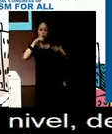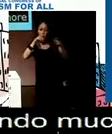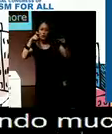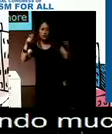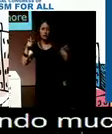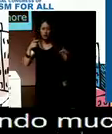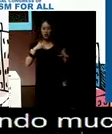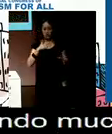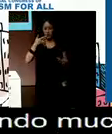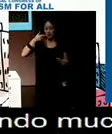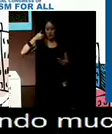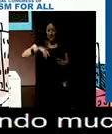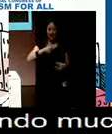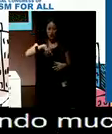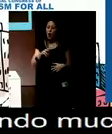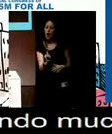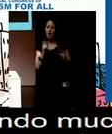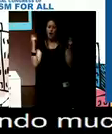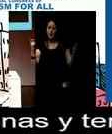countries, in the new emerging economies.